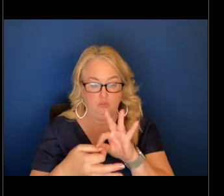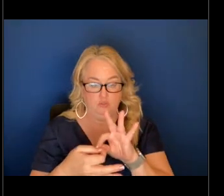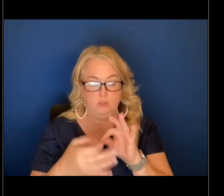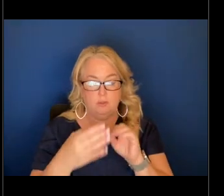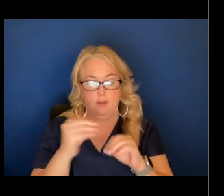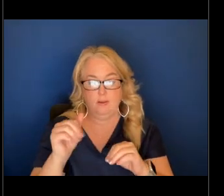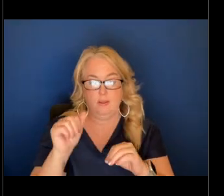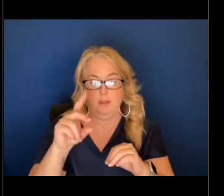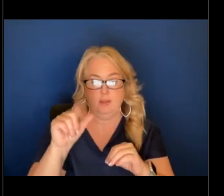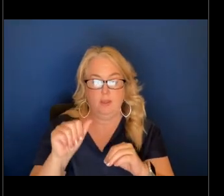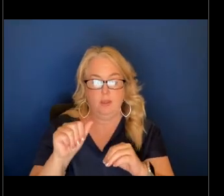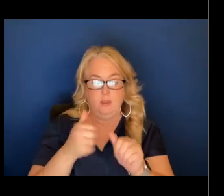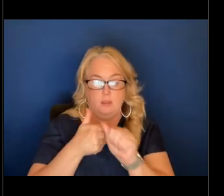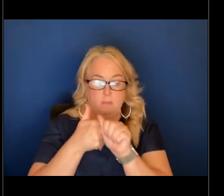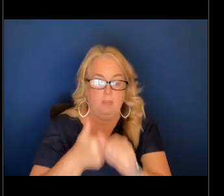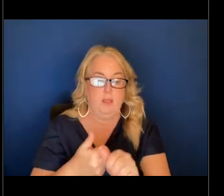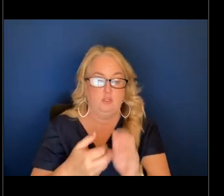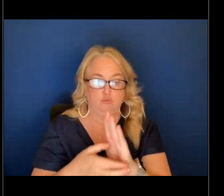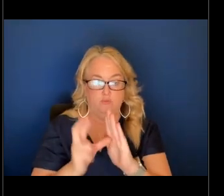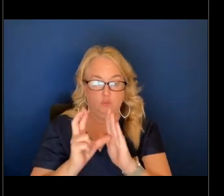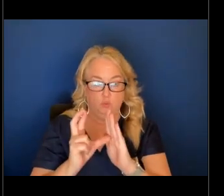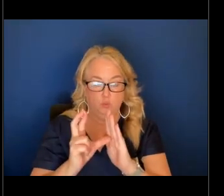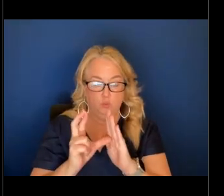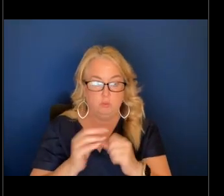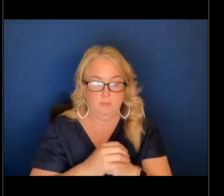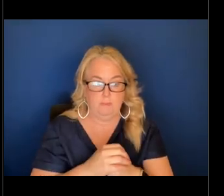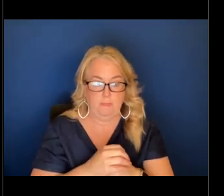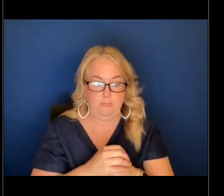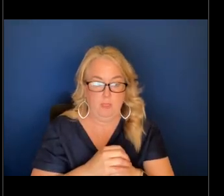ADA compliance reviews.